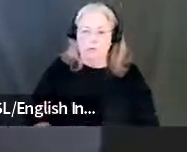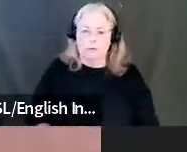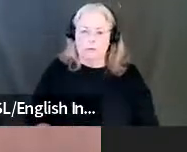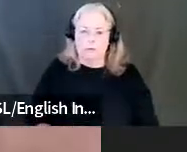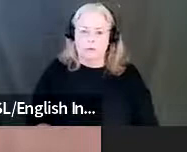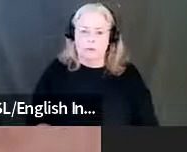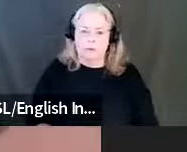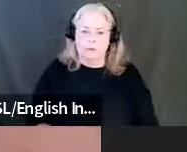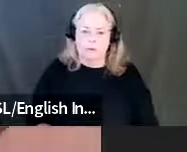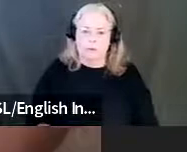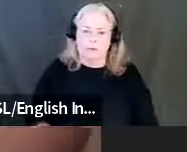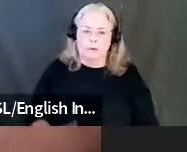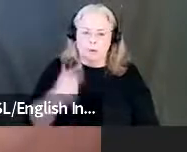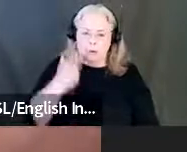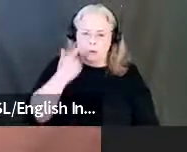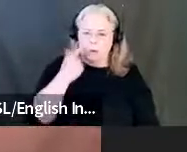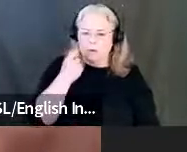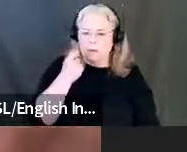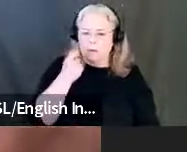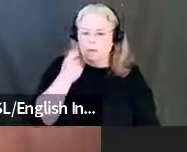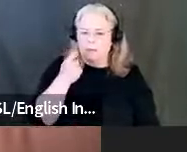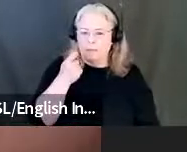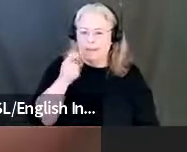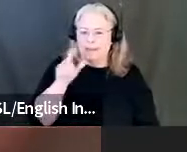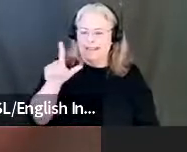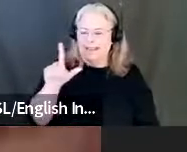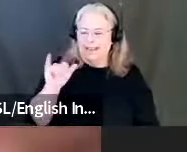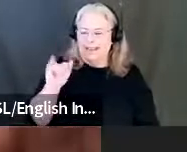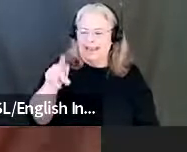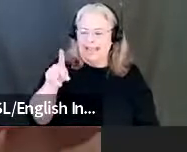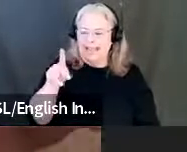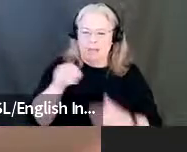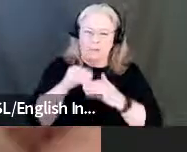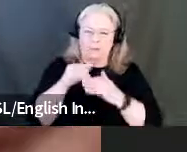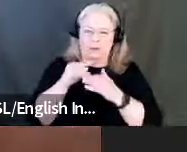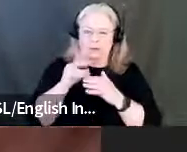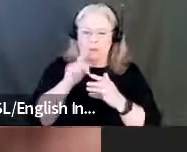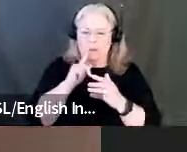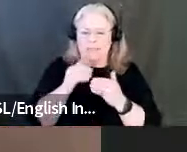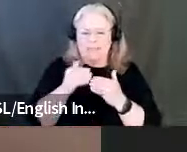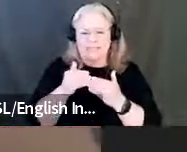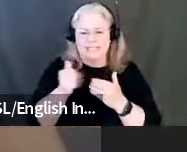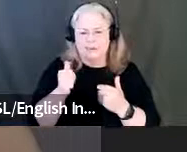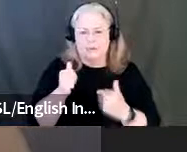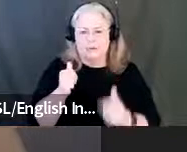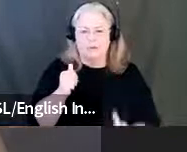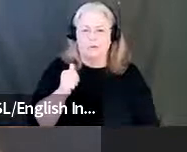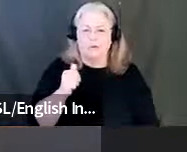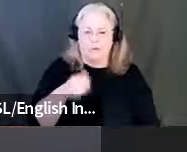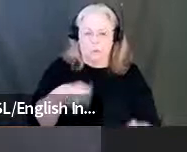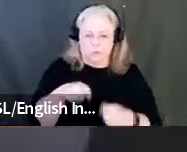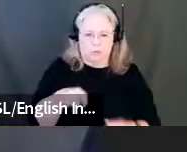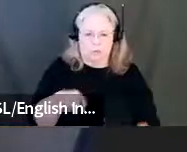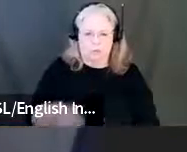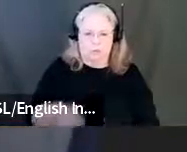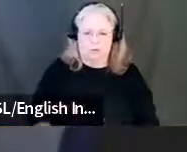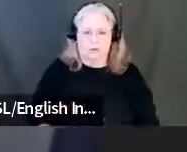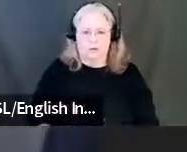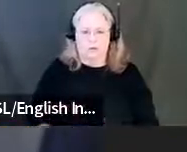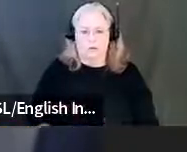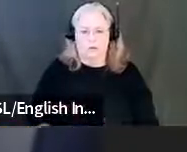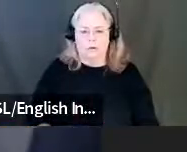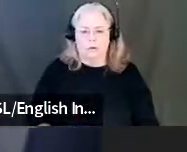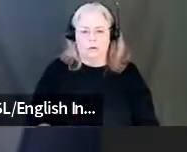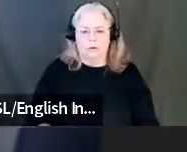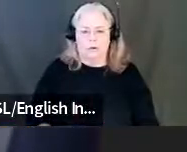Now I notice that I've got a little bit of a lip going here, and that was when I separated. So I'm going to rotate this around because I don't have any lip there.